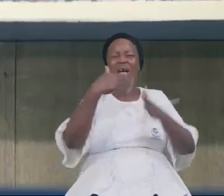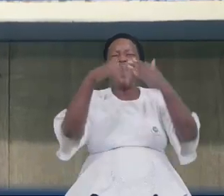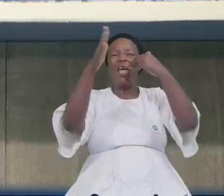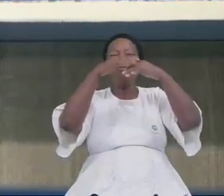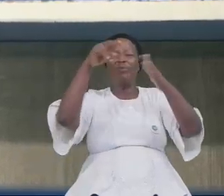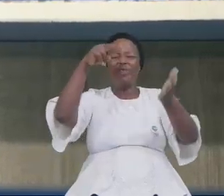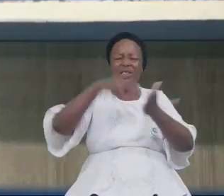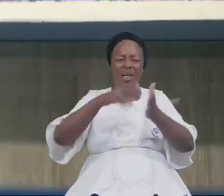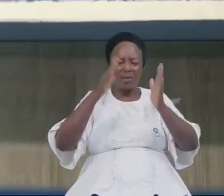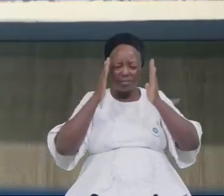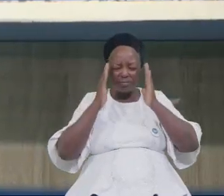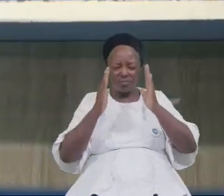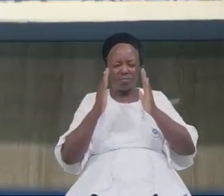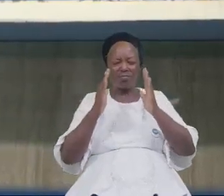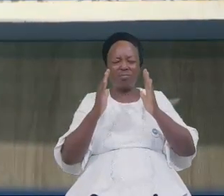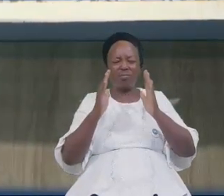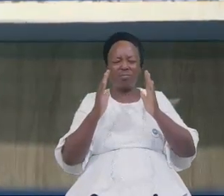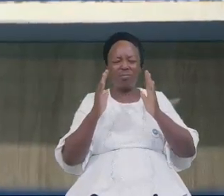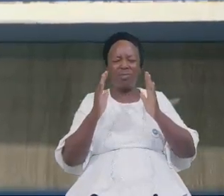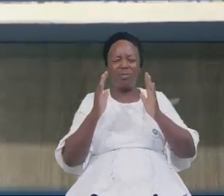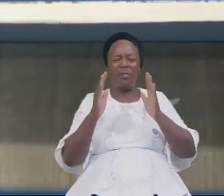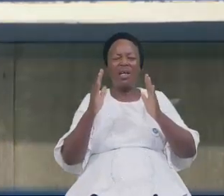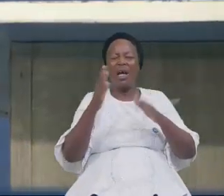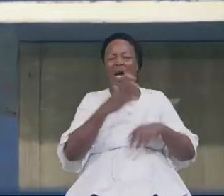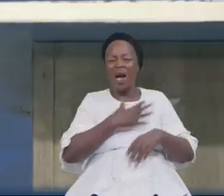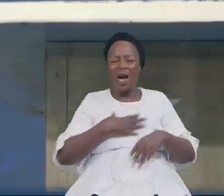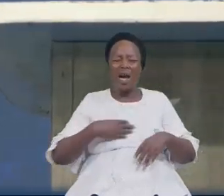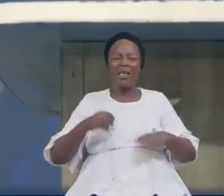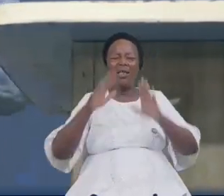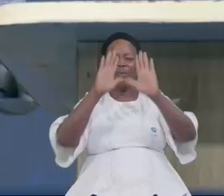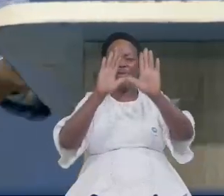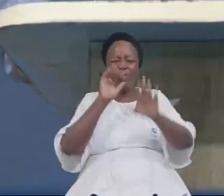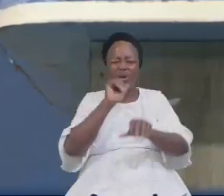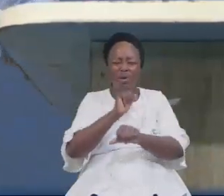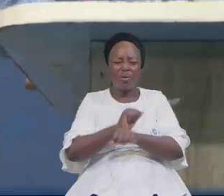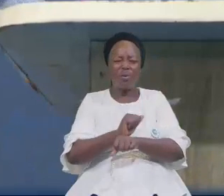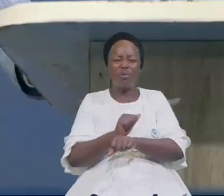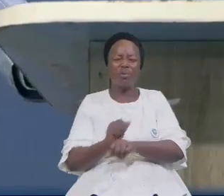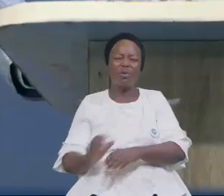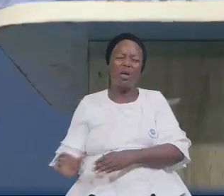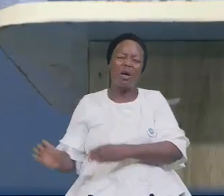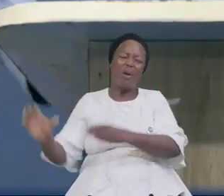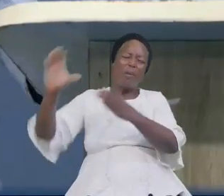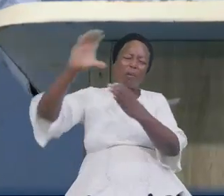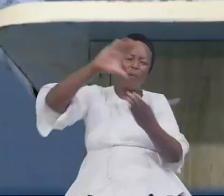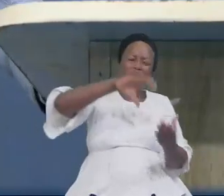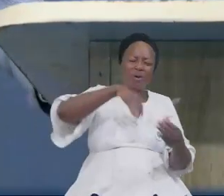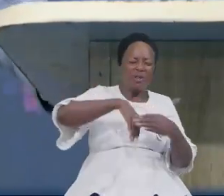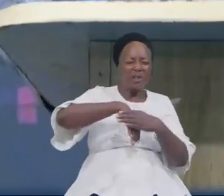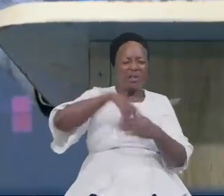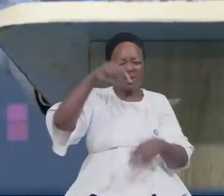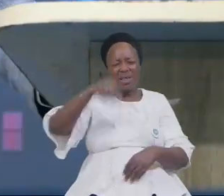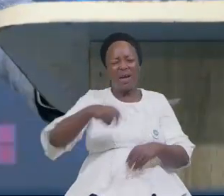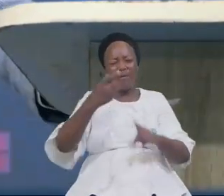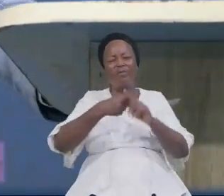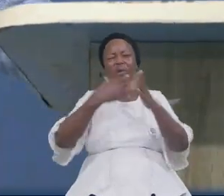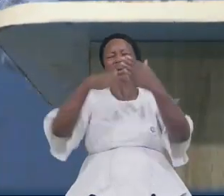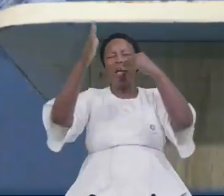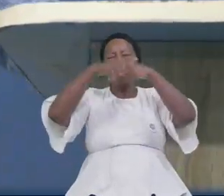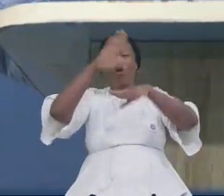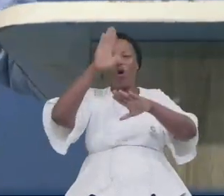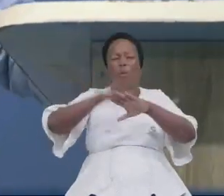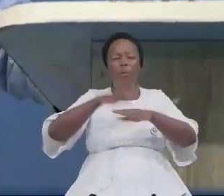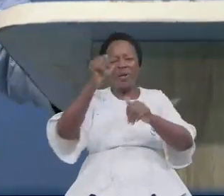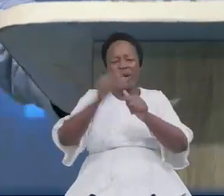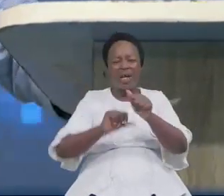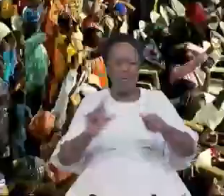at attention. And miracles pour down from heaven upon everyone